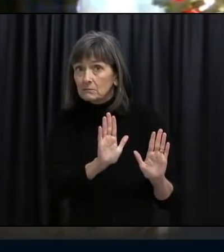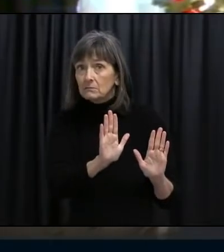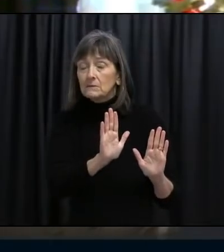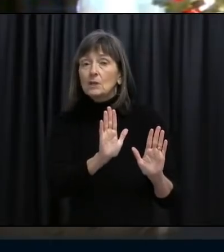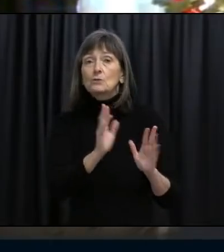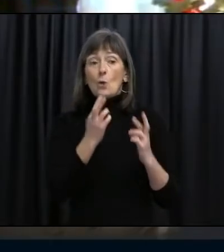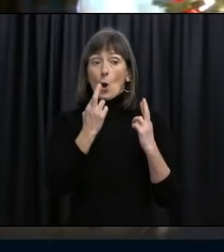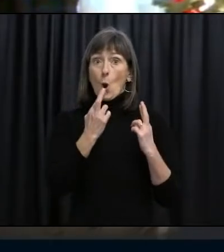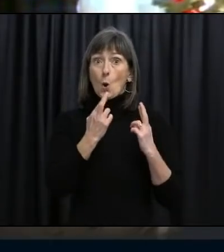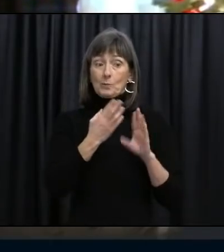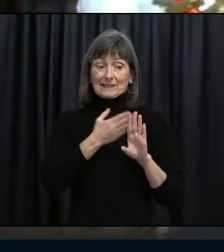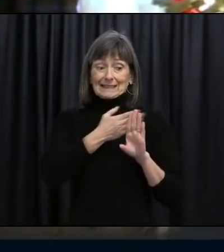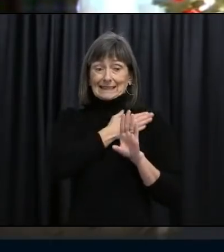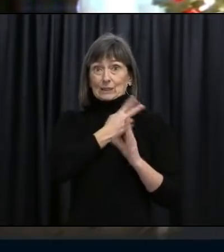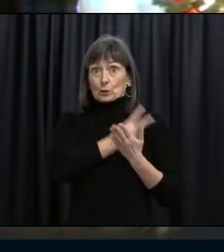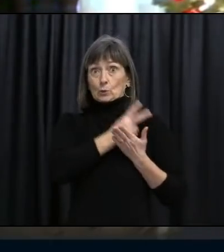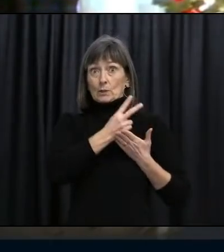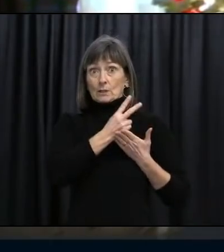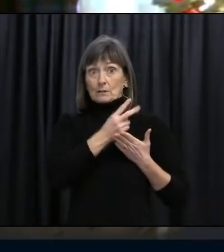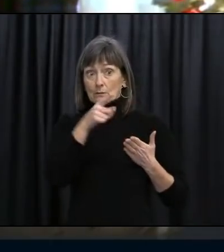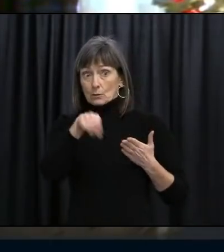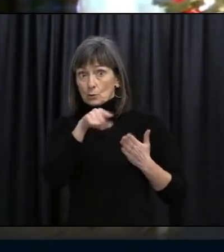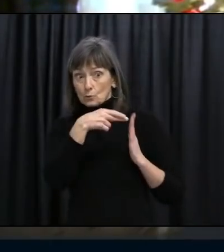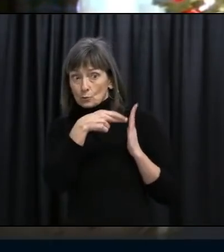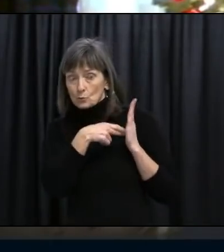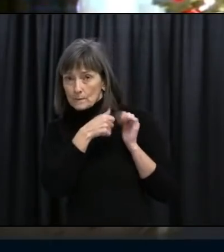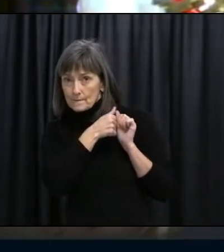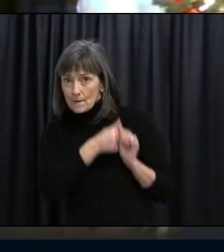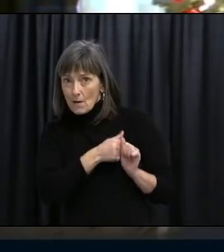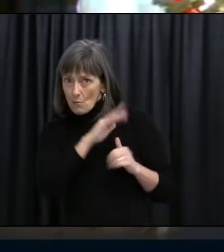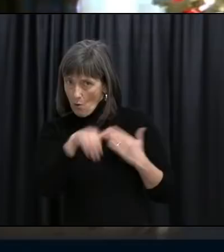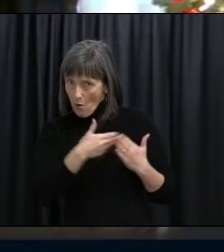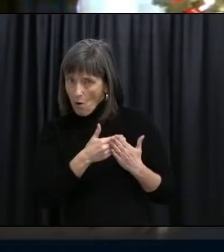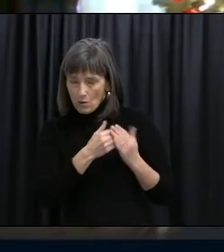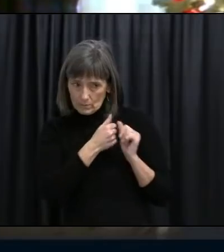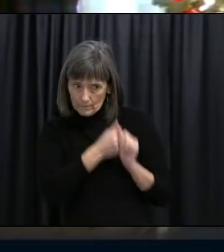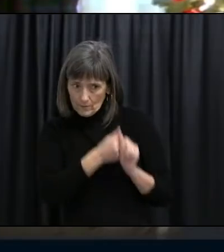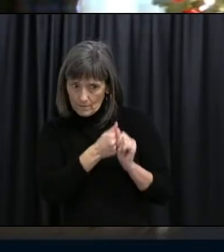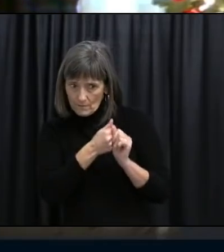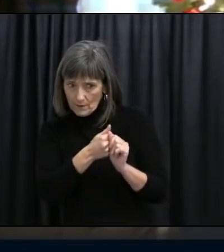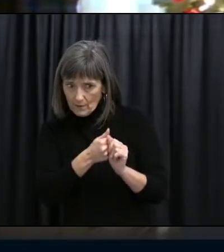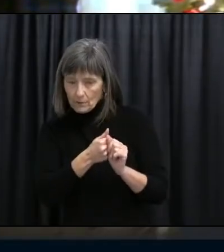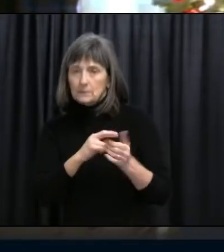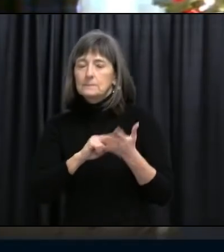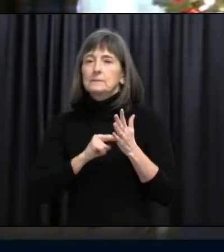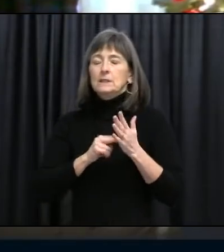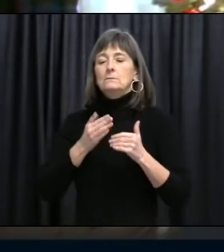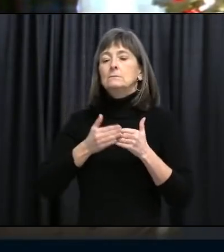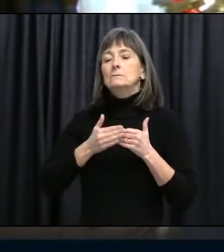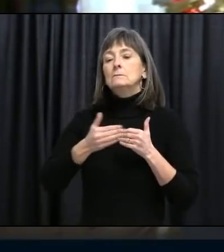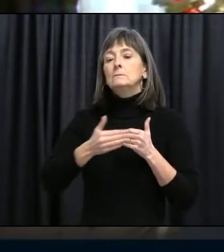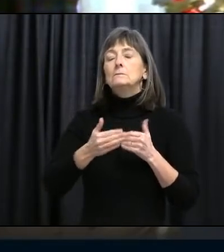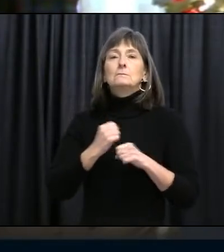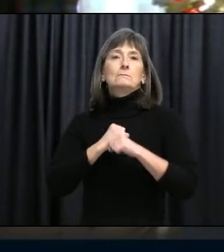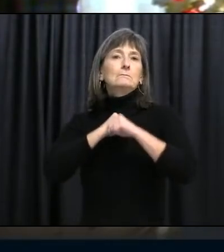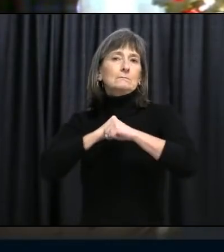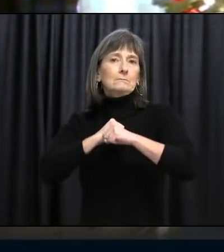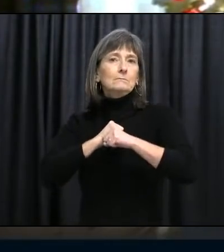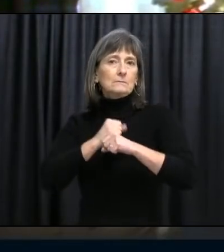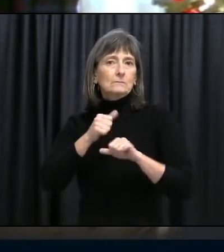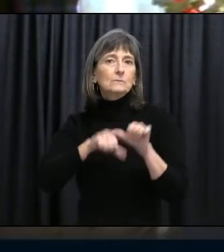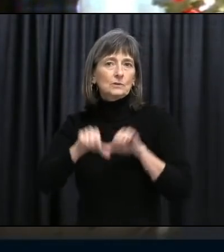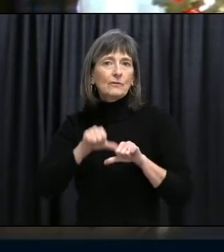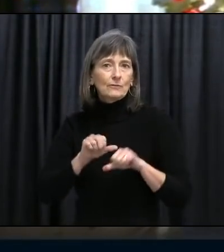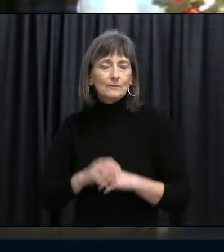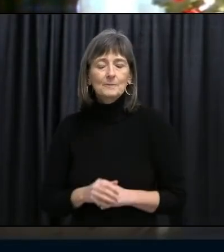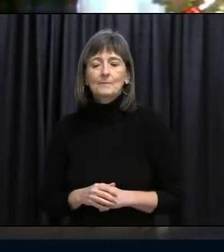the rules collectively to protect Newfoundland and Labrador. Remember to pay attention to your mental health